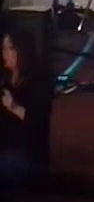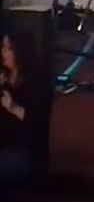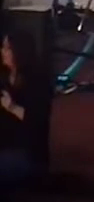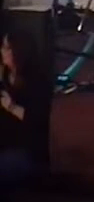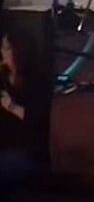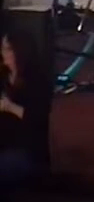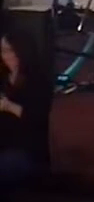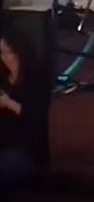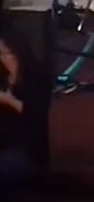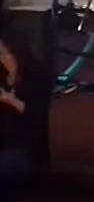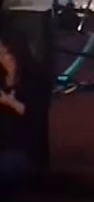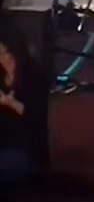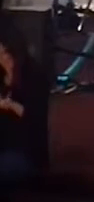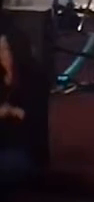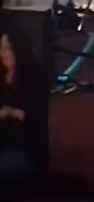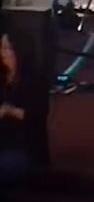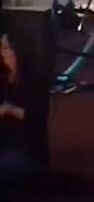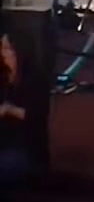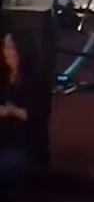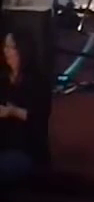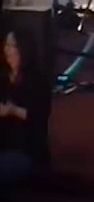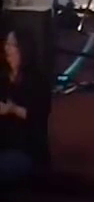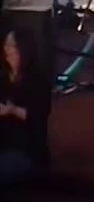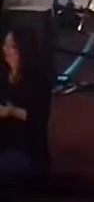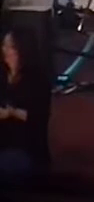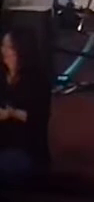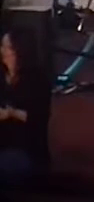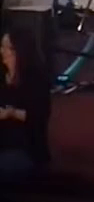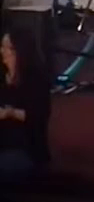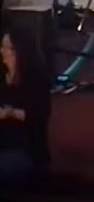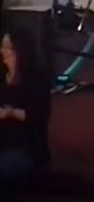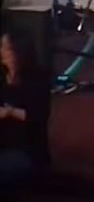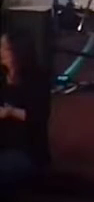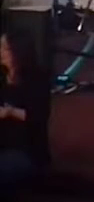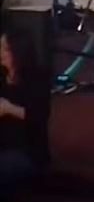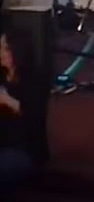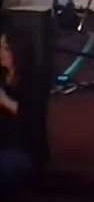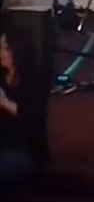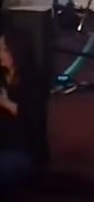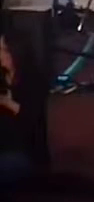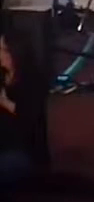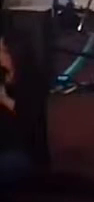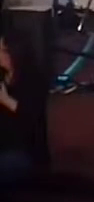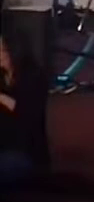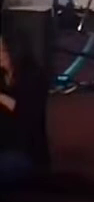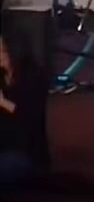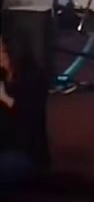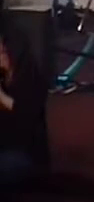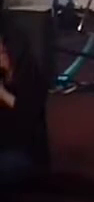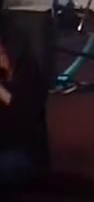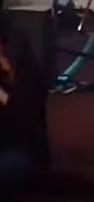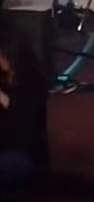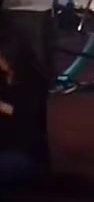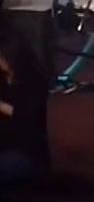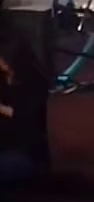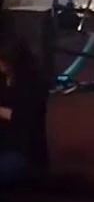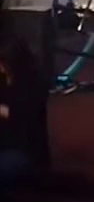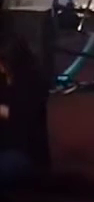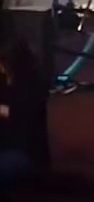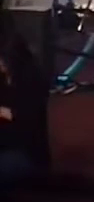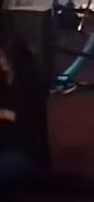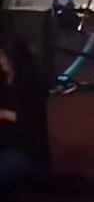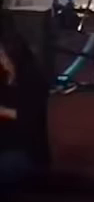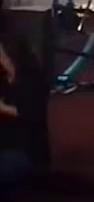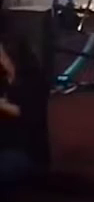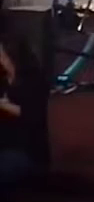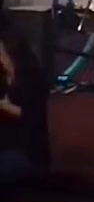you, just off the top of my head. Anyways, so we're talking about what you would want in a good leader, right? If these are the